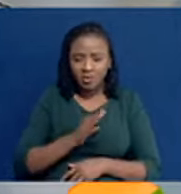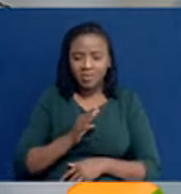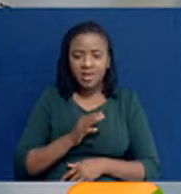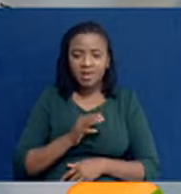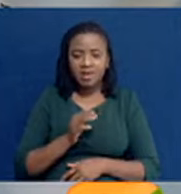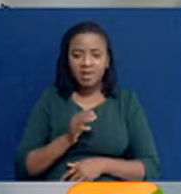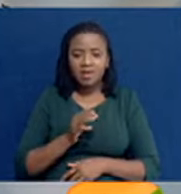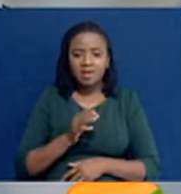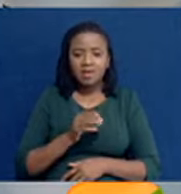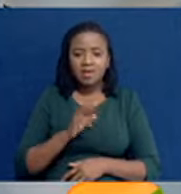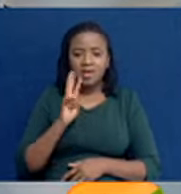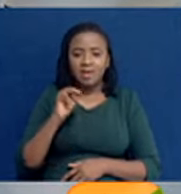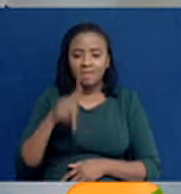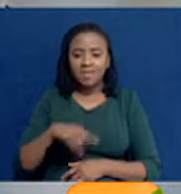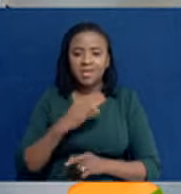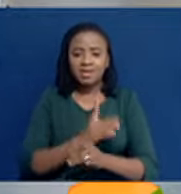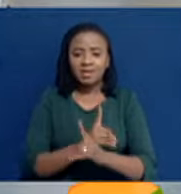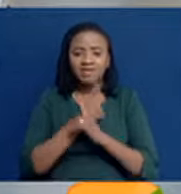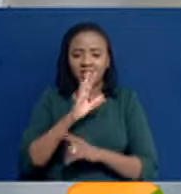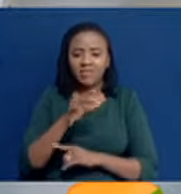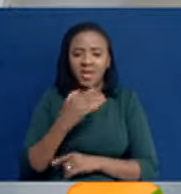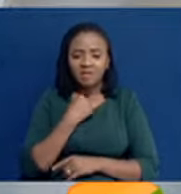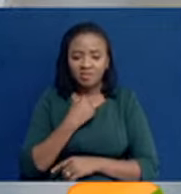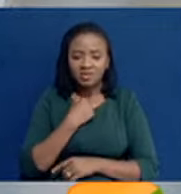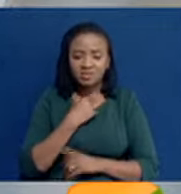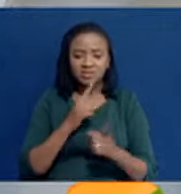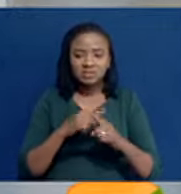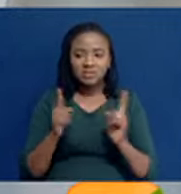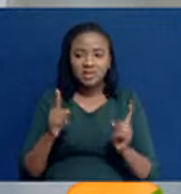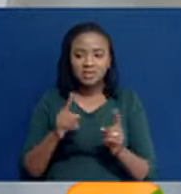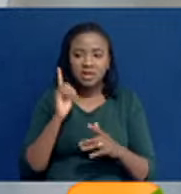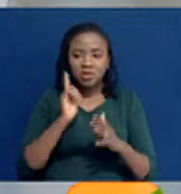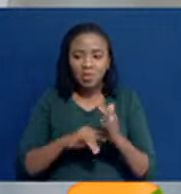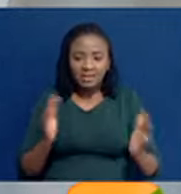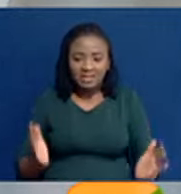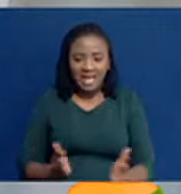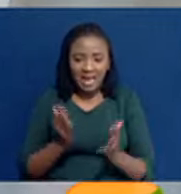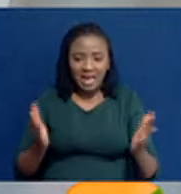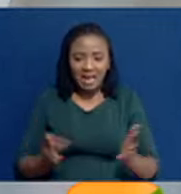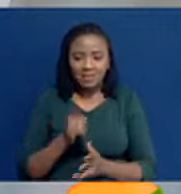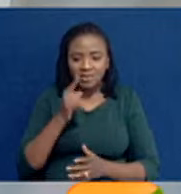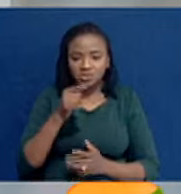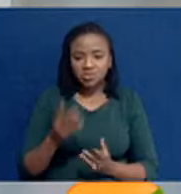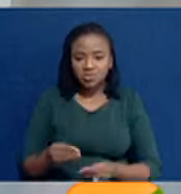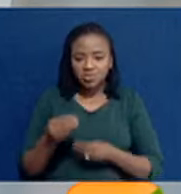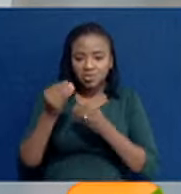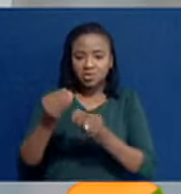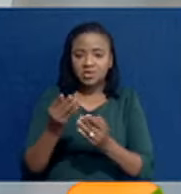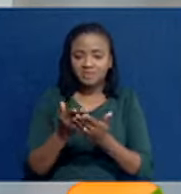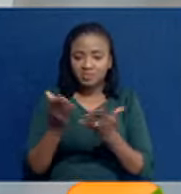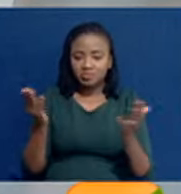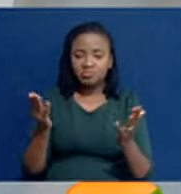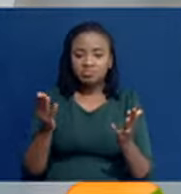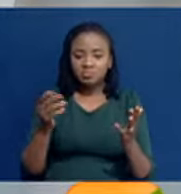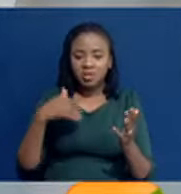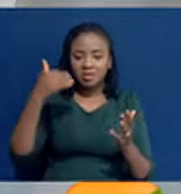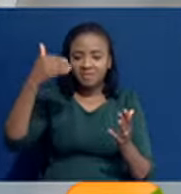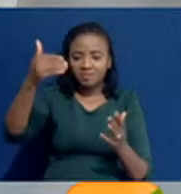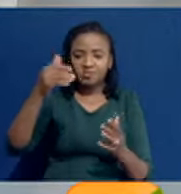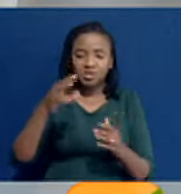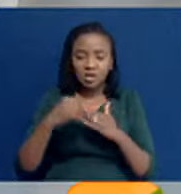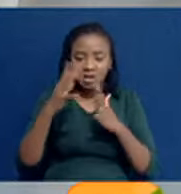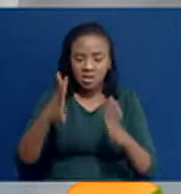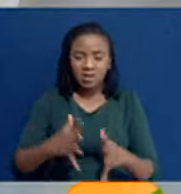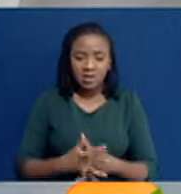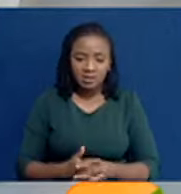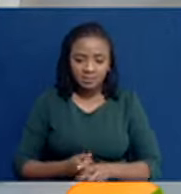Yes. What word of advice, encouragement would you give to those future leaders? You just talked about, and